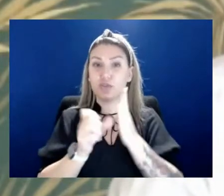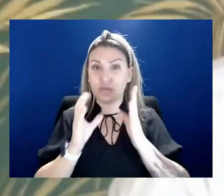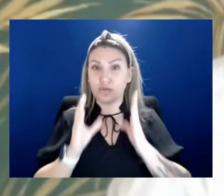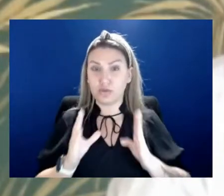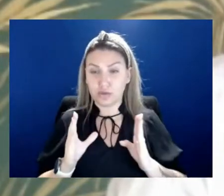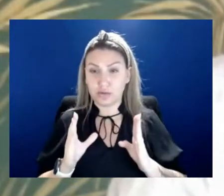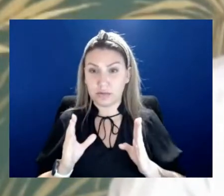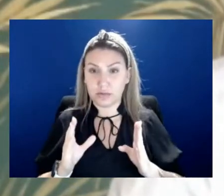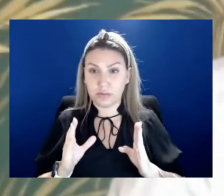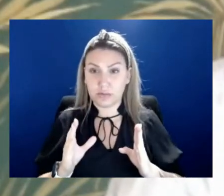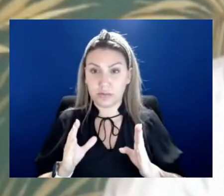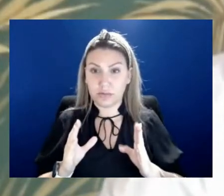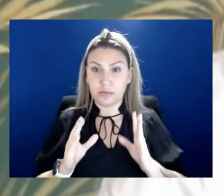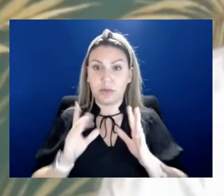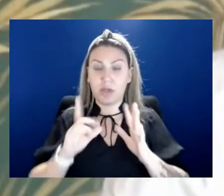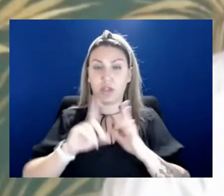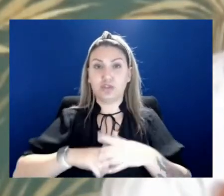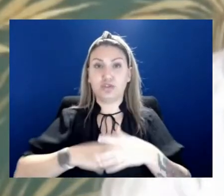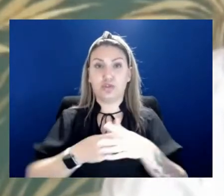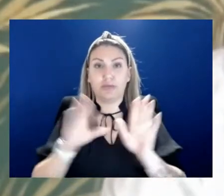to start the provide and